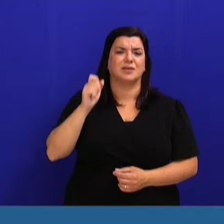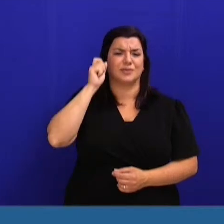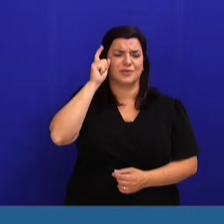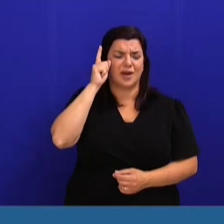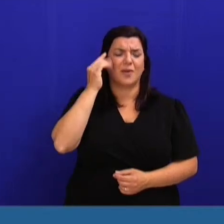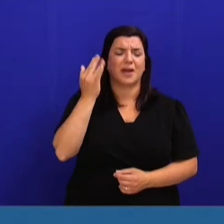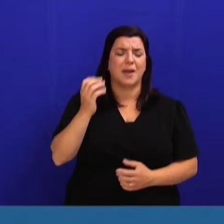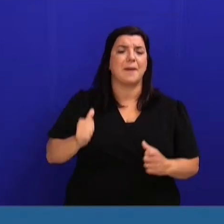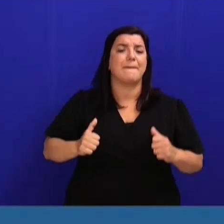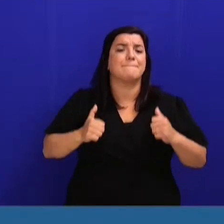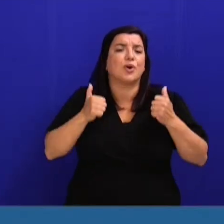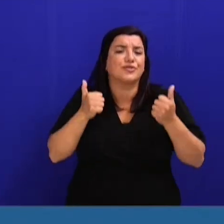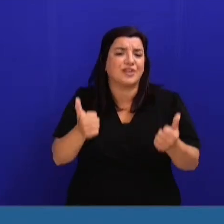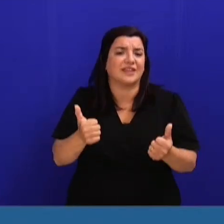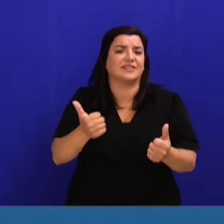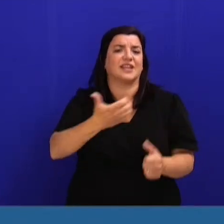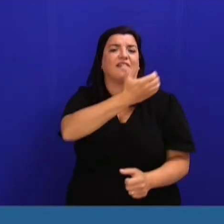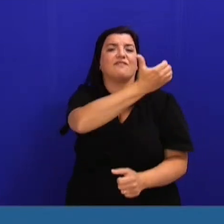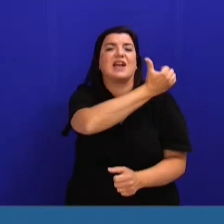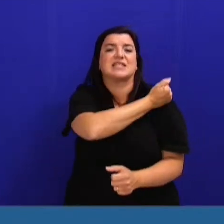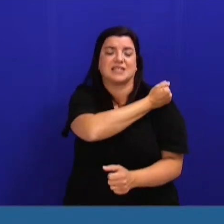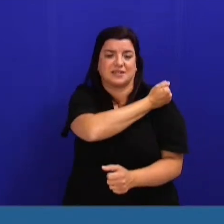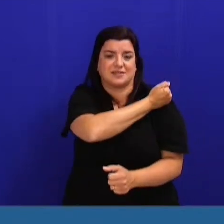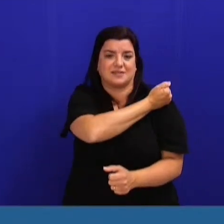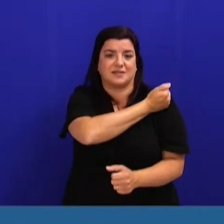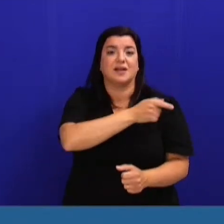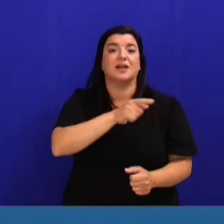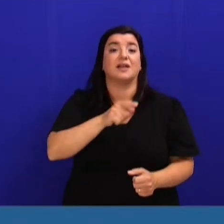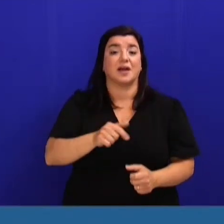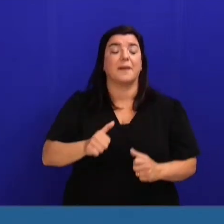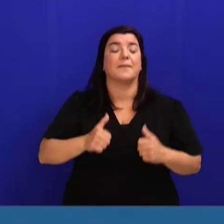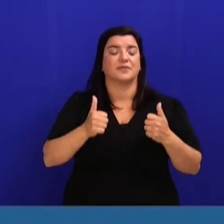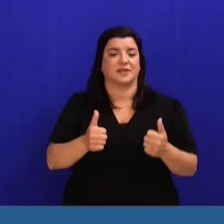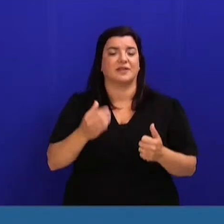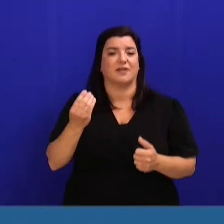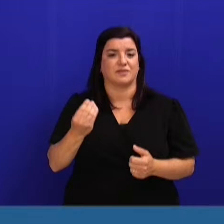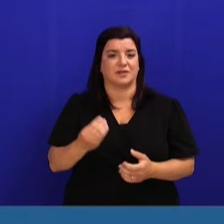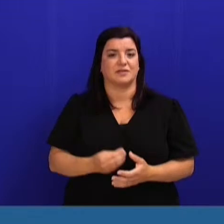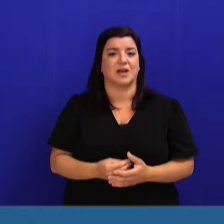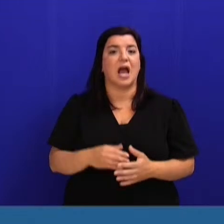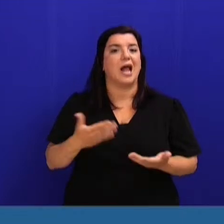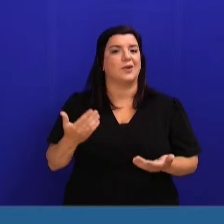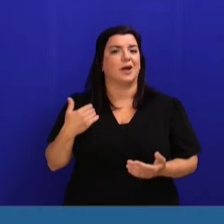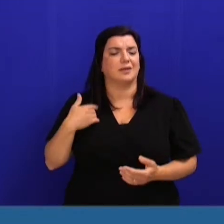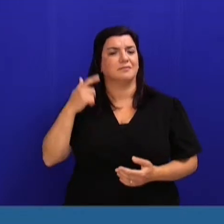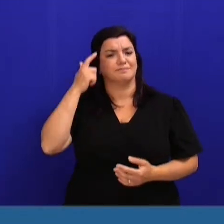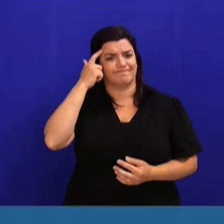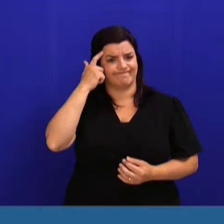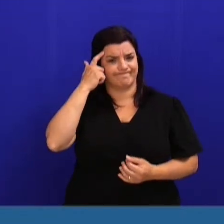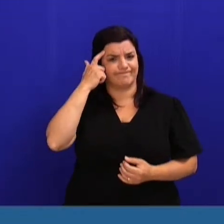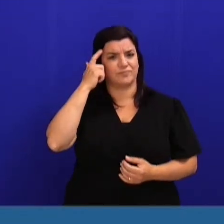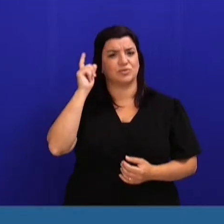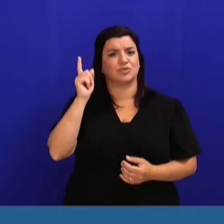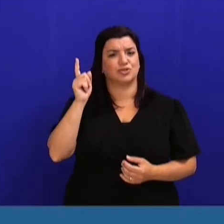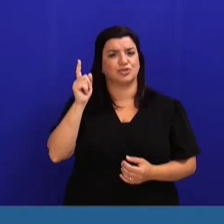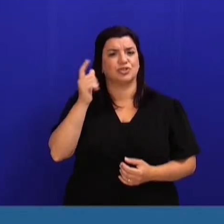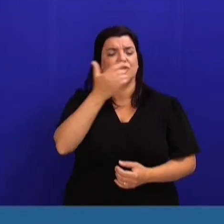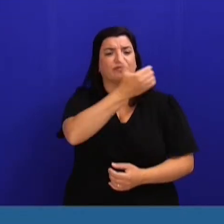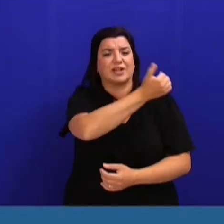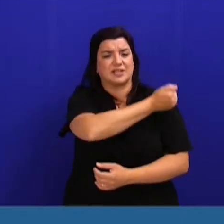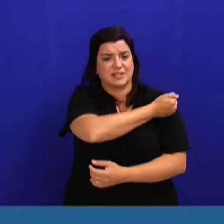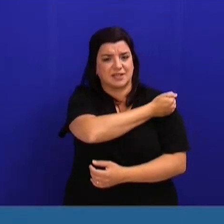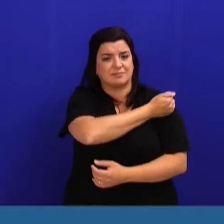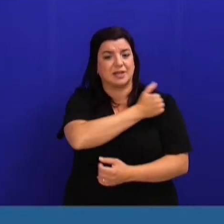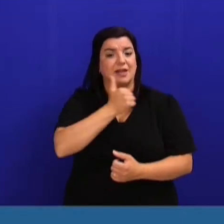huwa importanti dal-vaċċin huwa ċar ukoll l-impatt li jagħmel dal-vaċċin. U allura qegħdin nemmnu fil-vaċċin għaliex dan huwa l-mod kif nistgħu aħna bil-mod